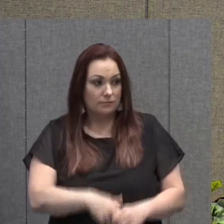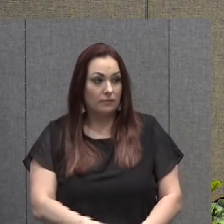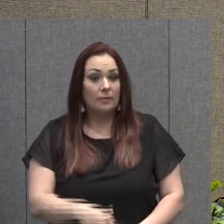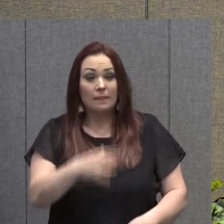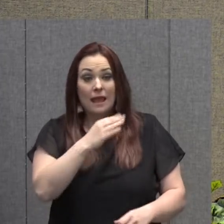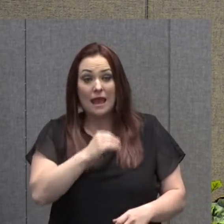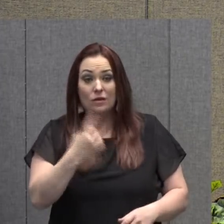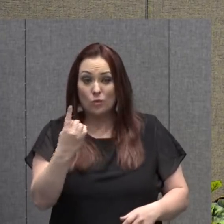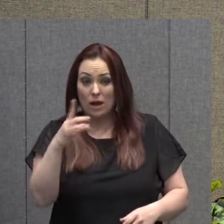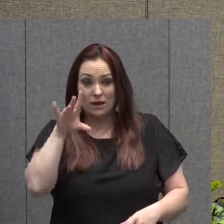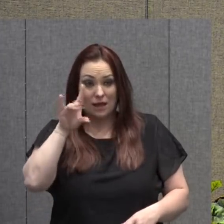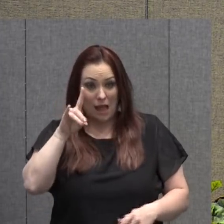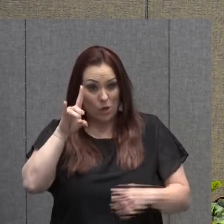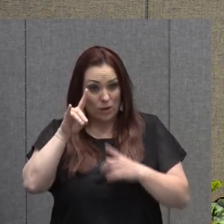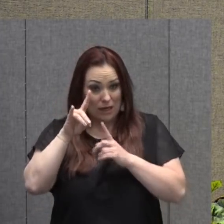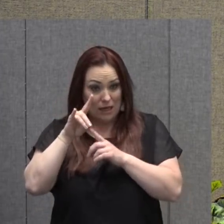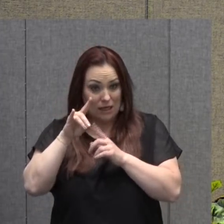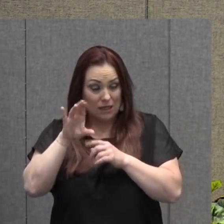And a coyote.